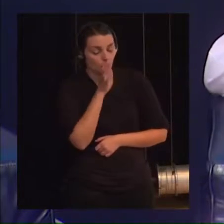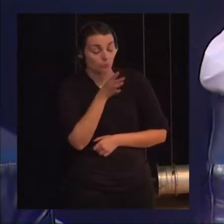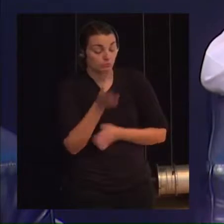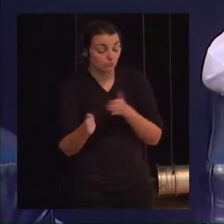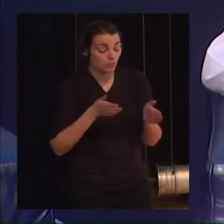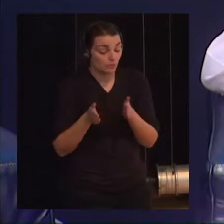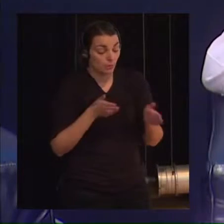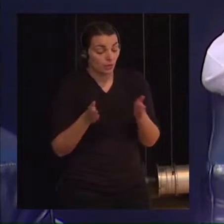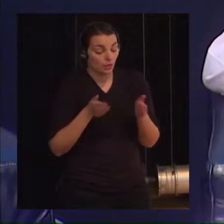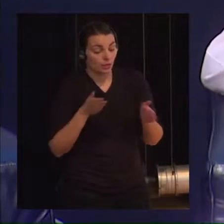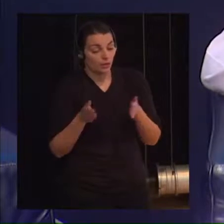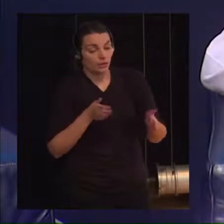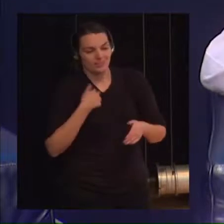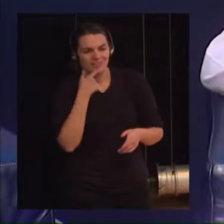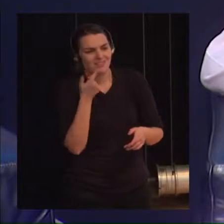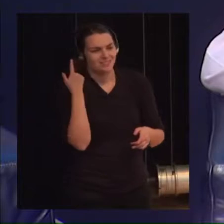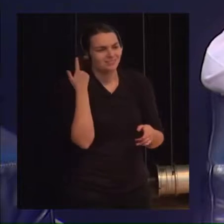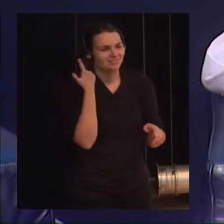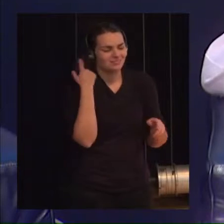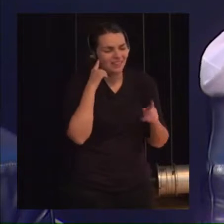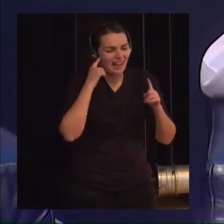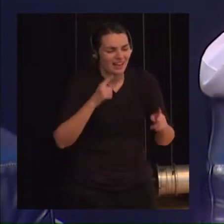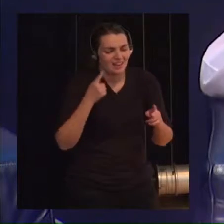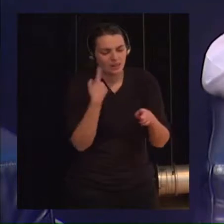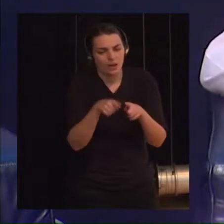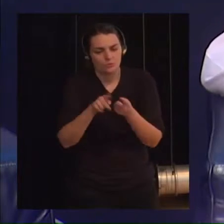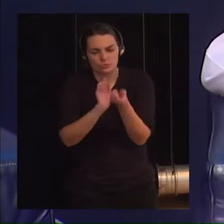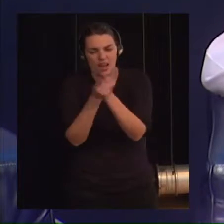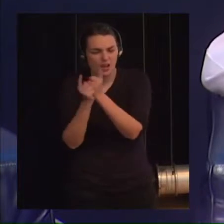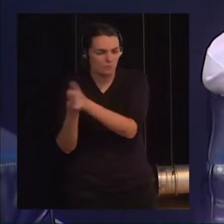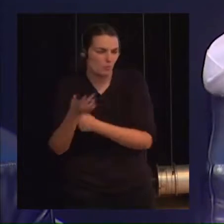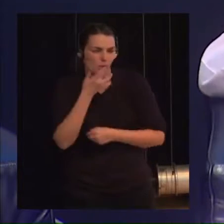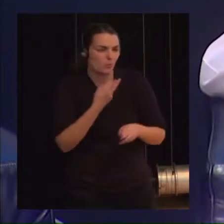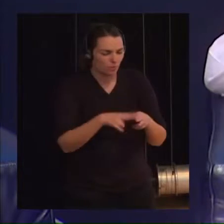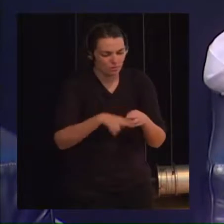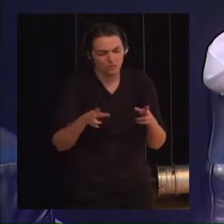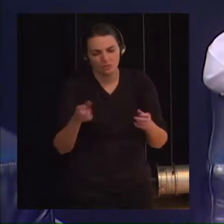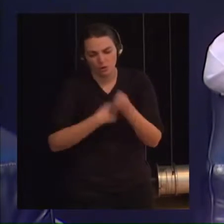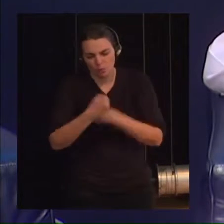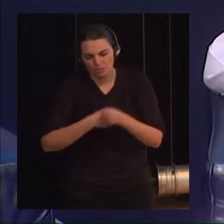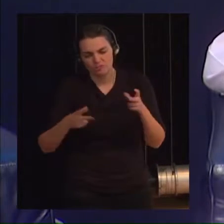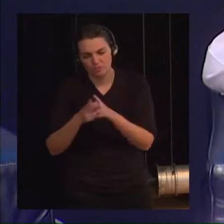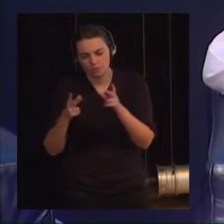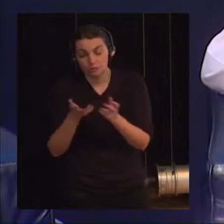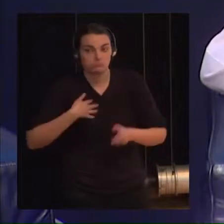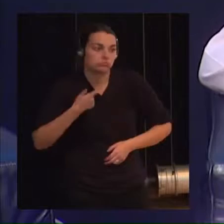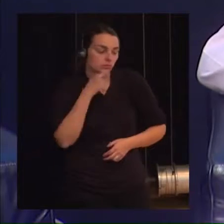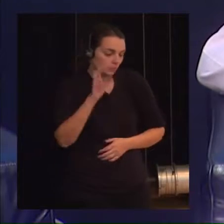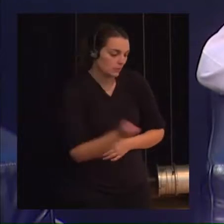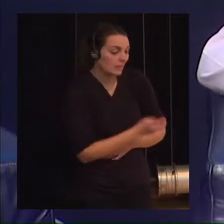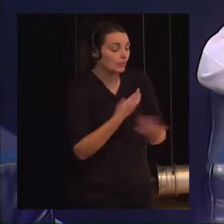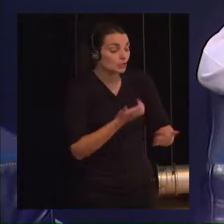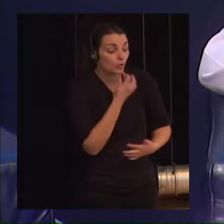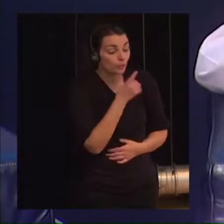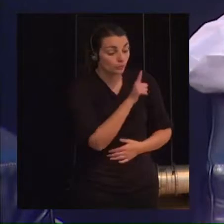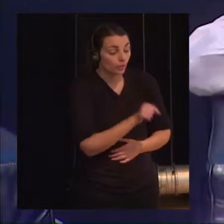changes taking place socially, politically, and economically. But that opportunity for foundations, including, I suppose, for Spanish foundations, will not be